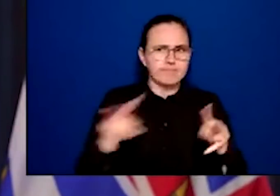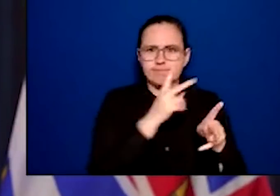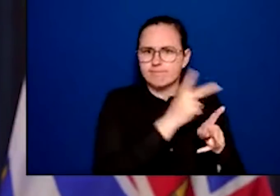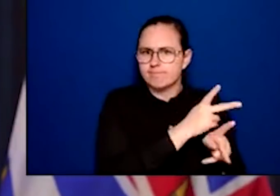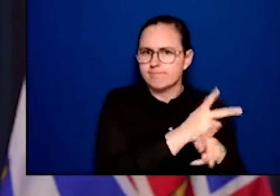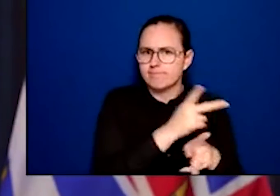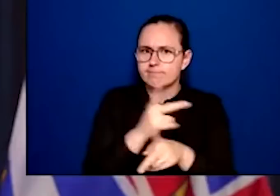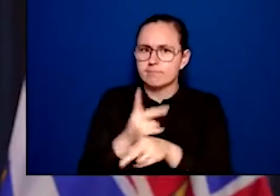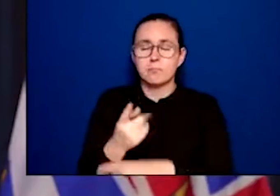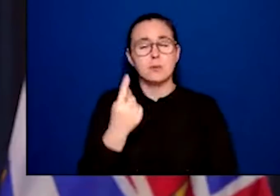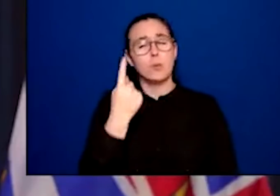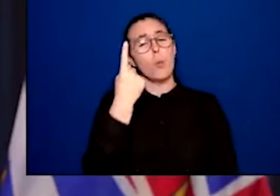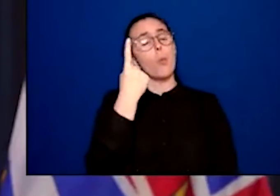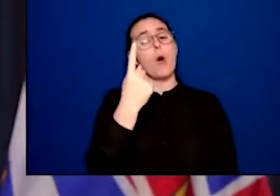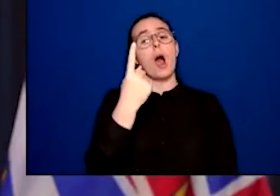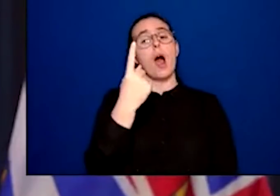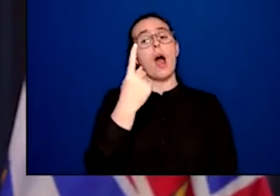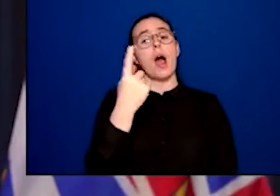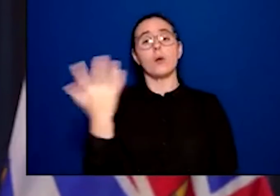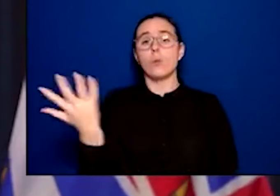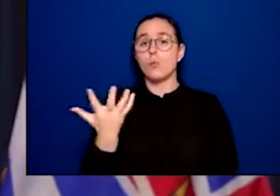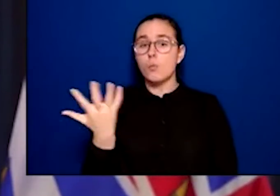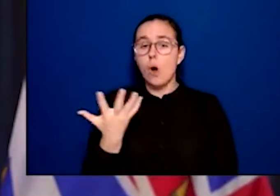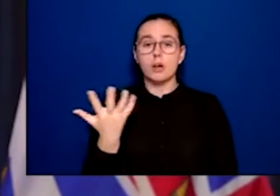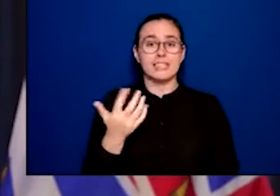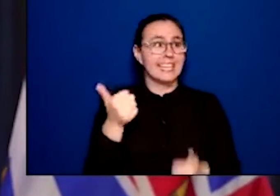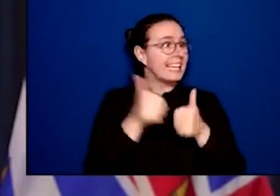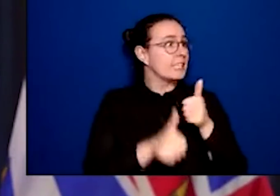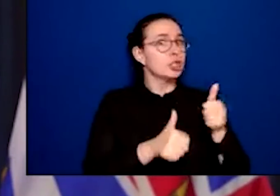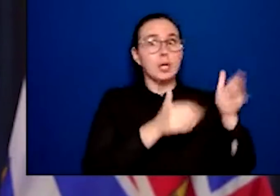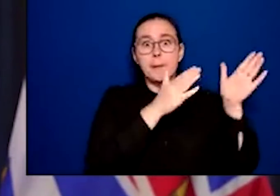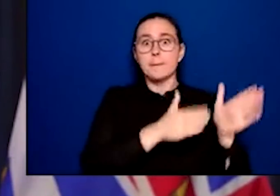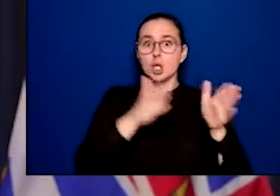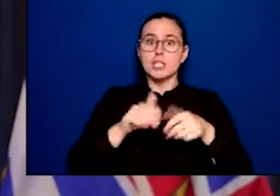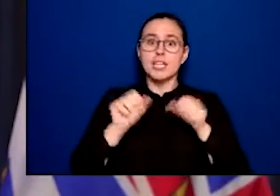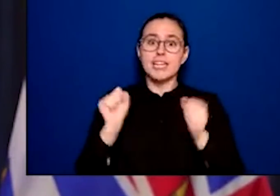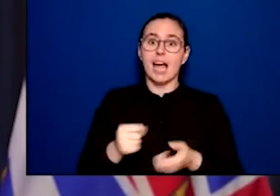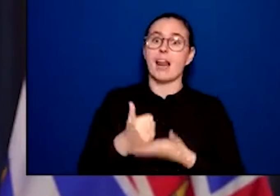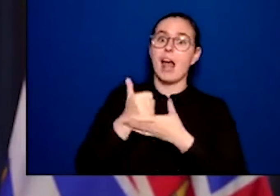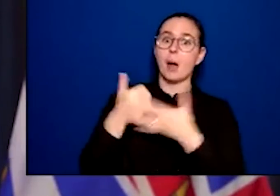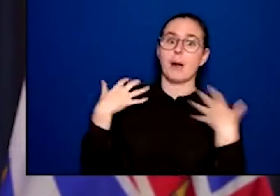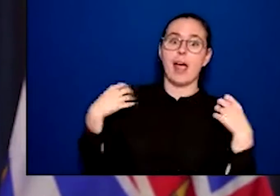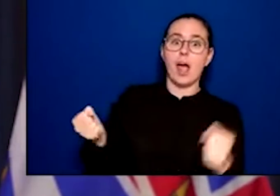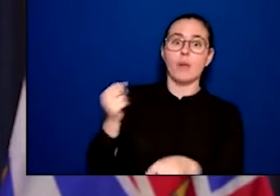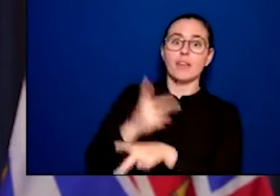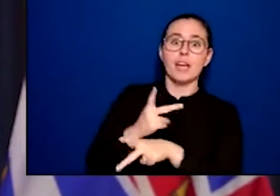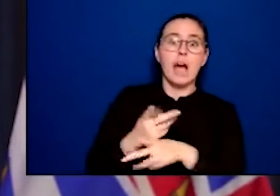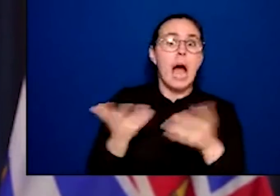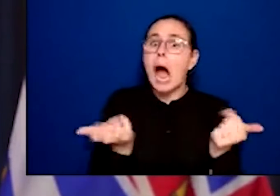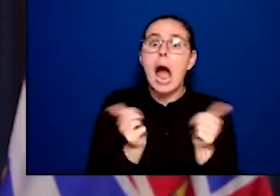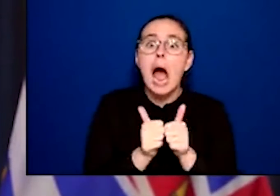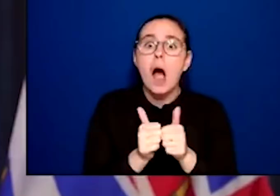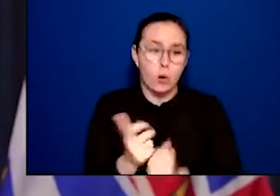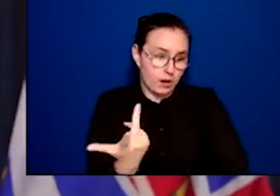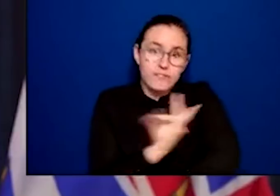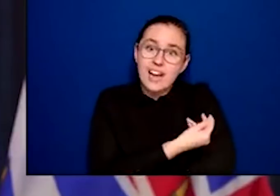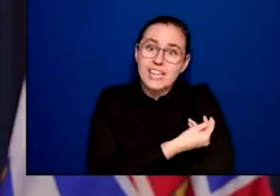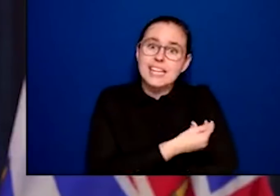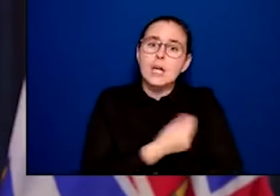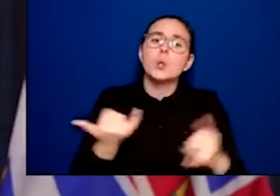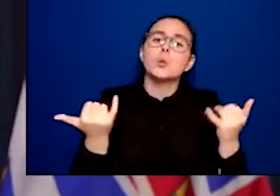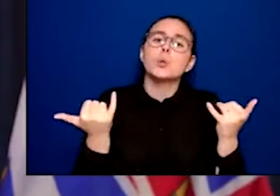do, the one thing we can do to help in our healthcare system is to get vaccinated, and to get vaccinated today. Last week I